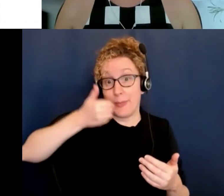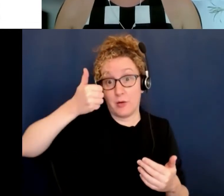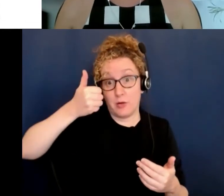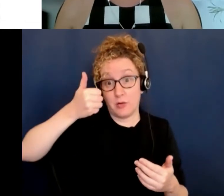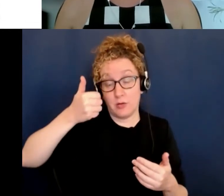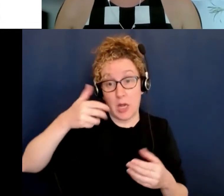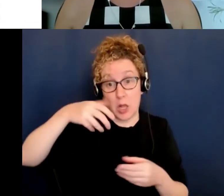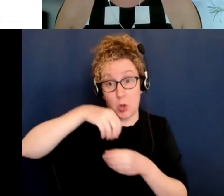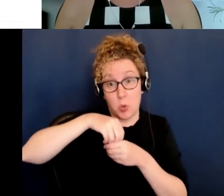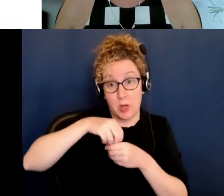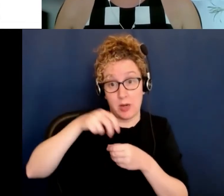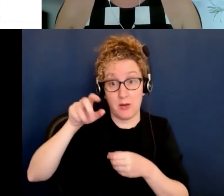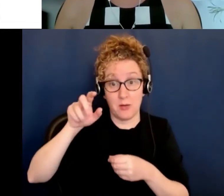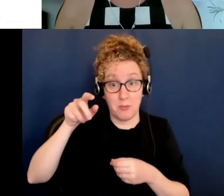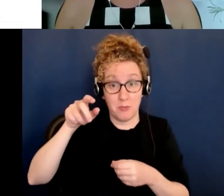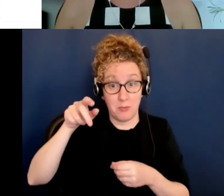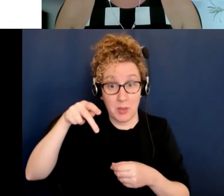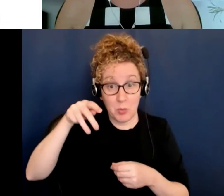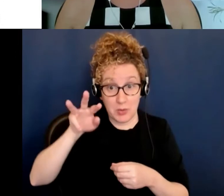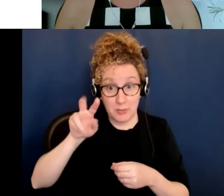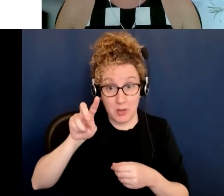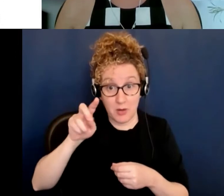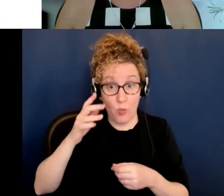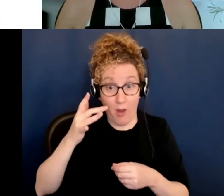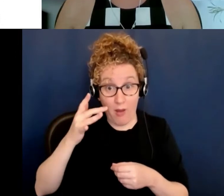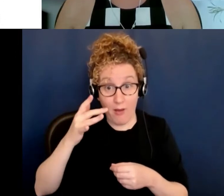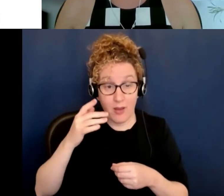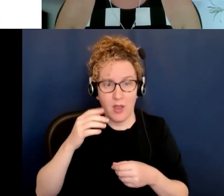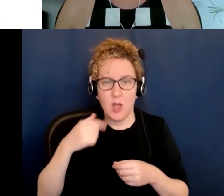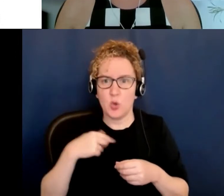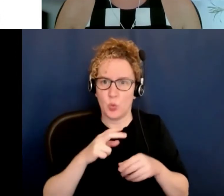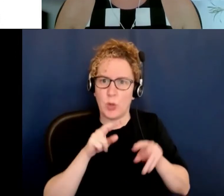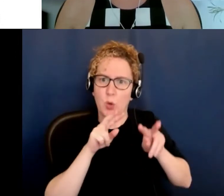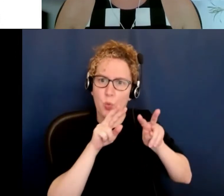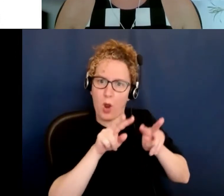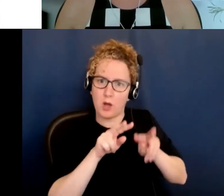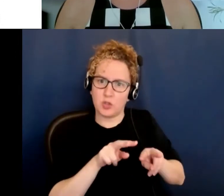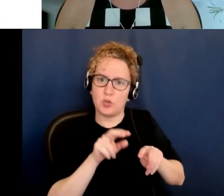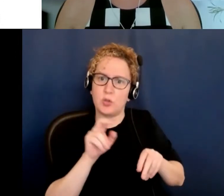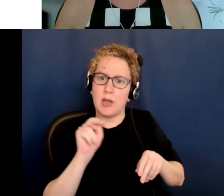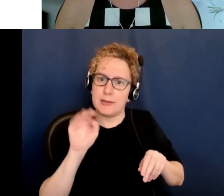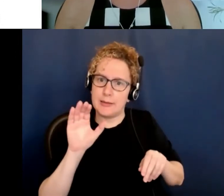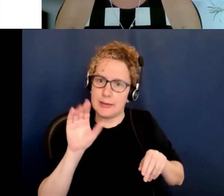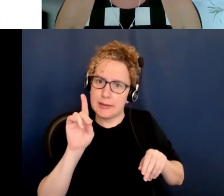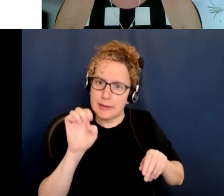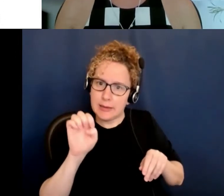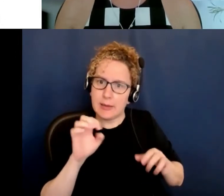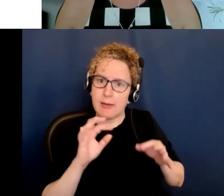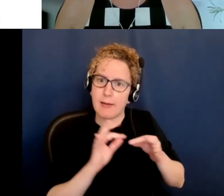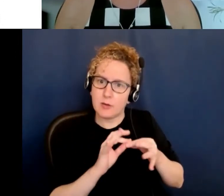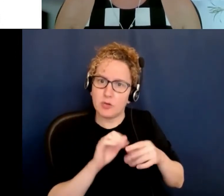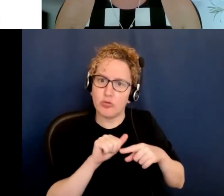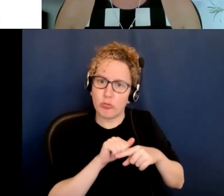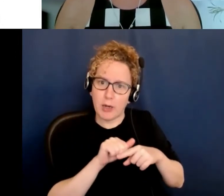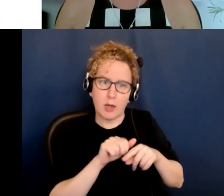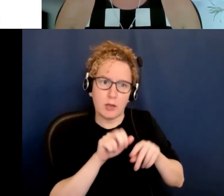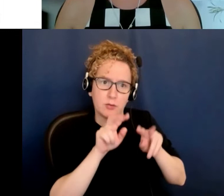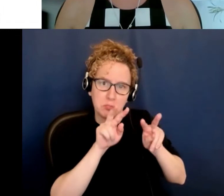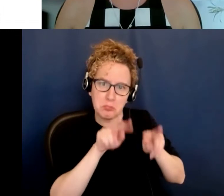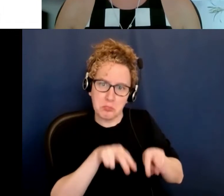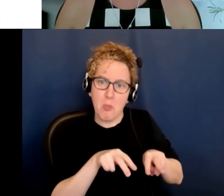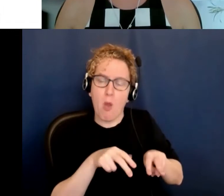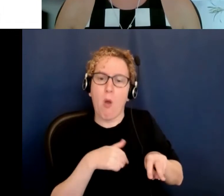benefit from Clearinghouse expertise and resources and connections and training and all of that. So